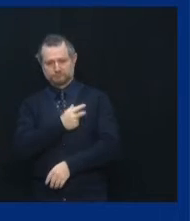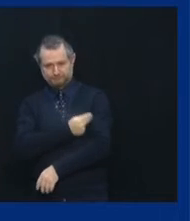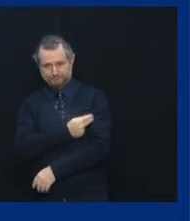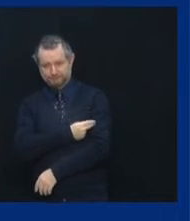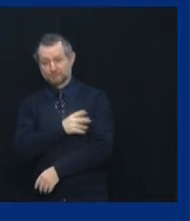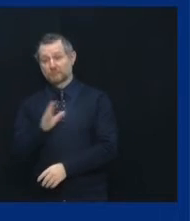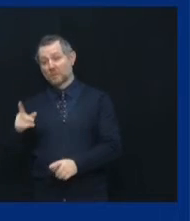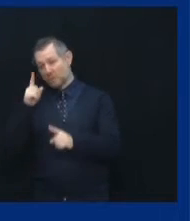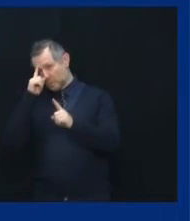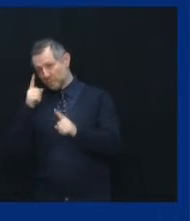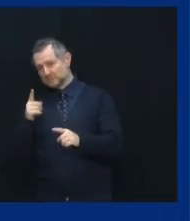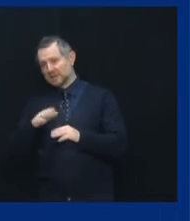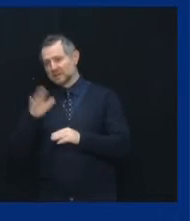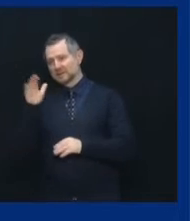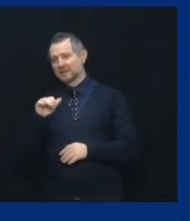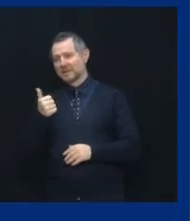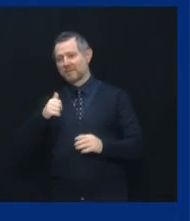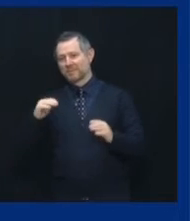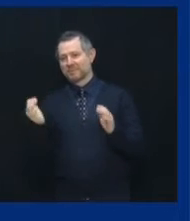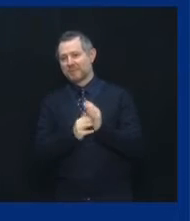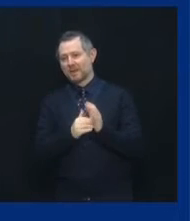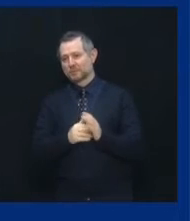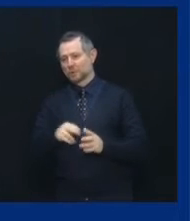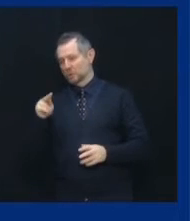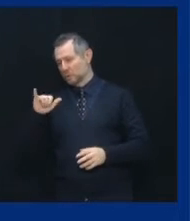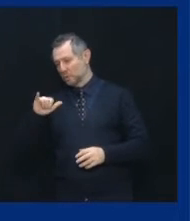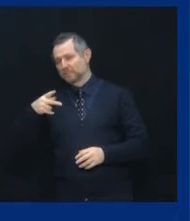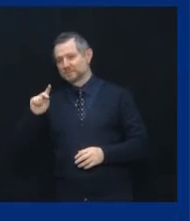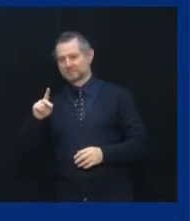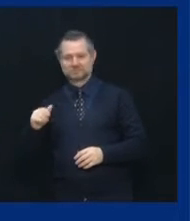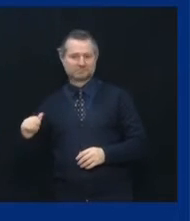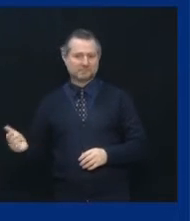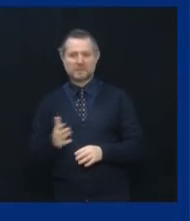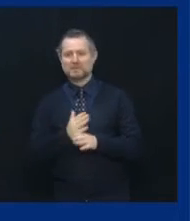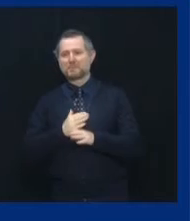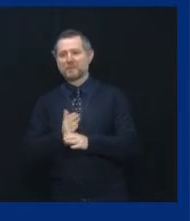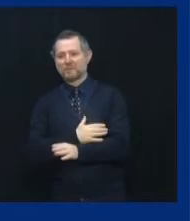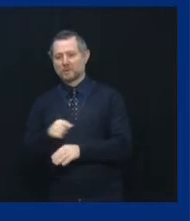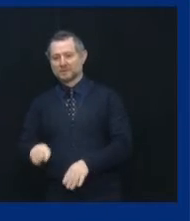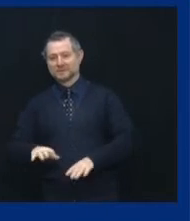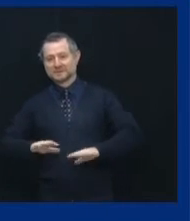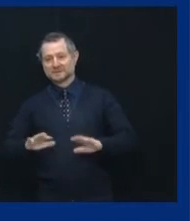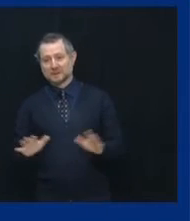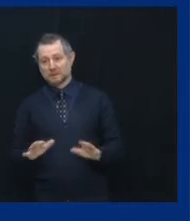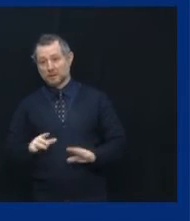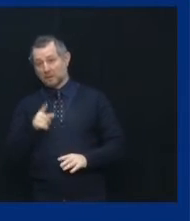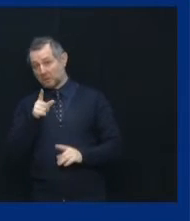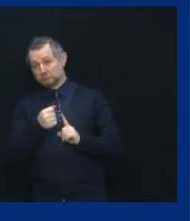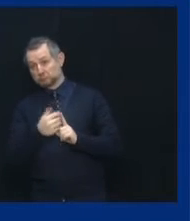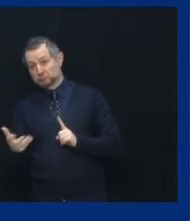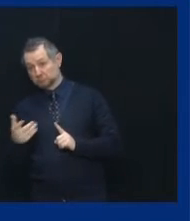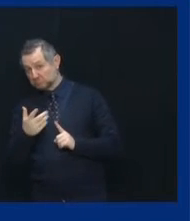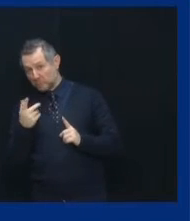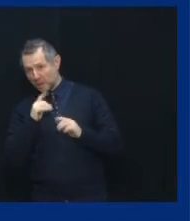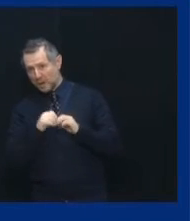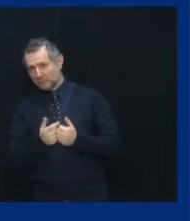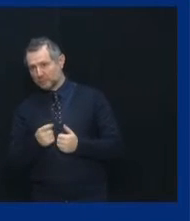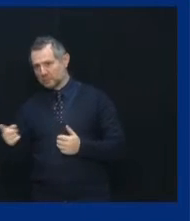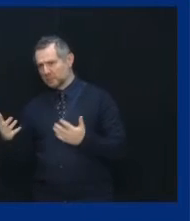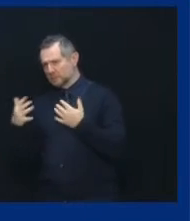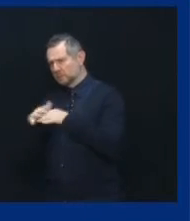least 10,000 NYPD vaccinated by this Sunday. Can you talk about that and how that works into the state